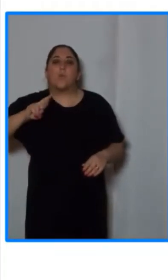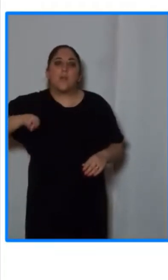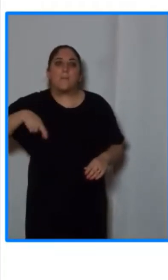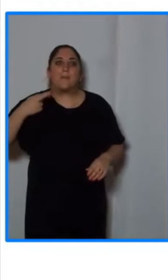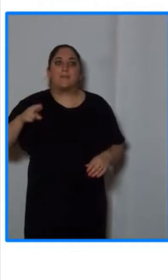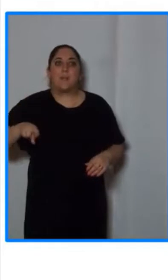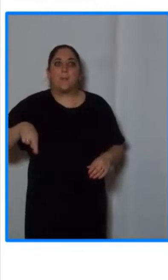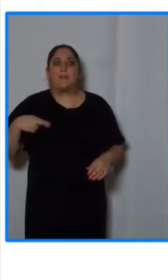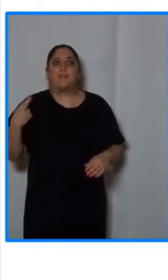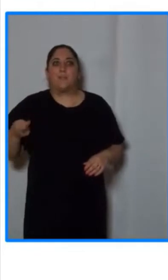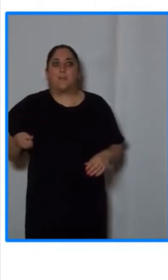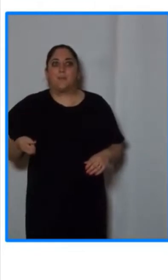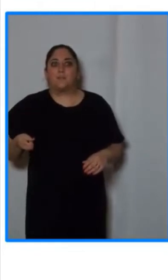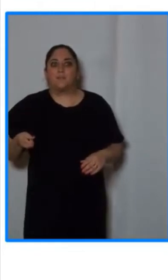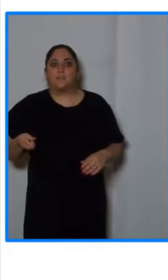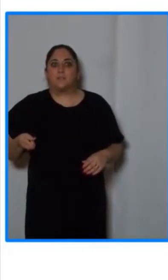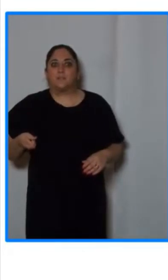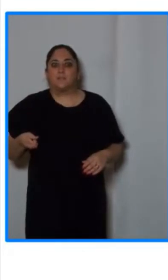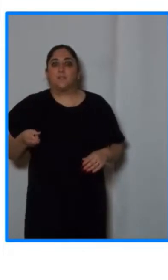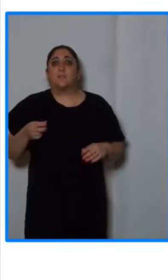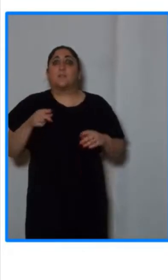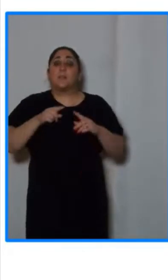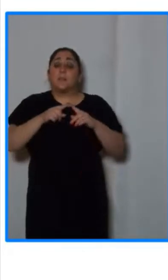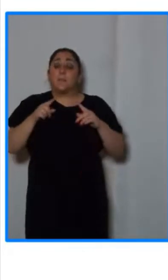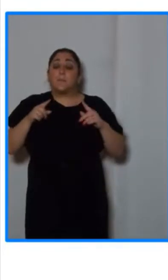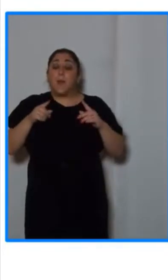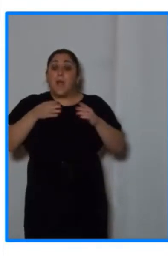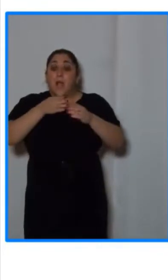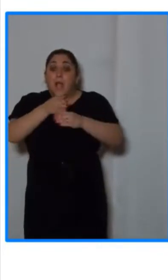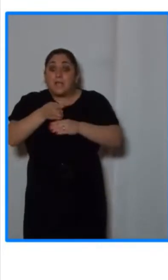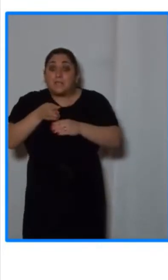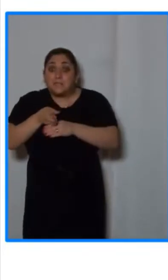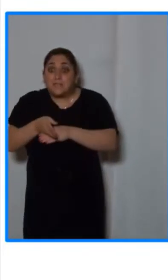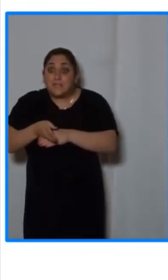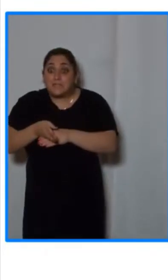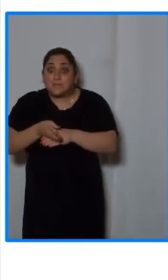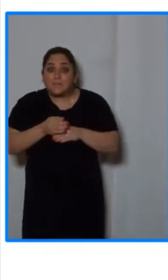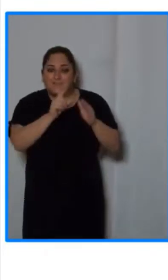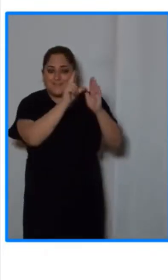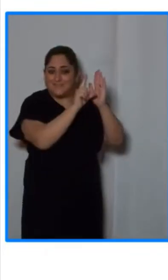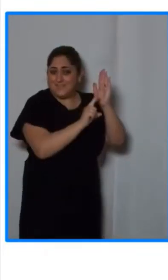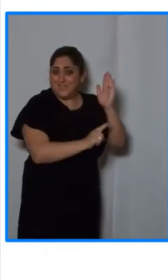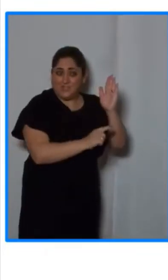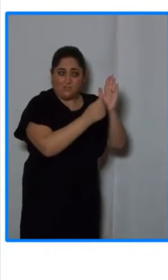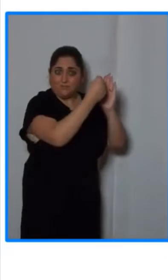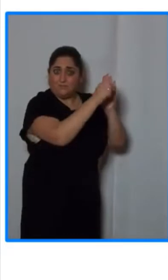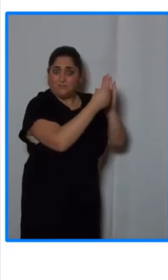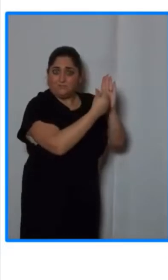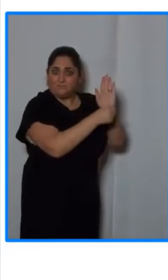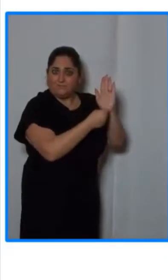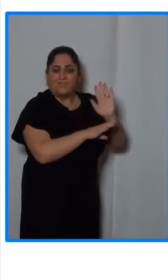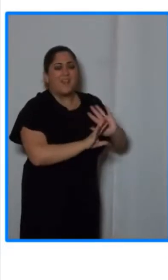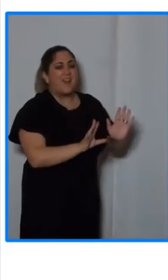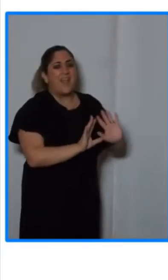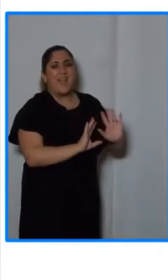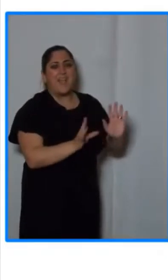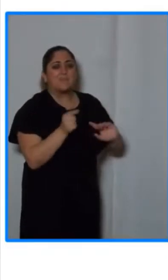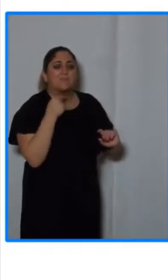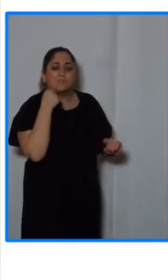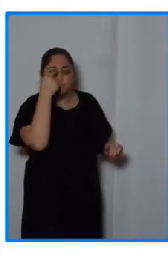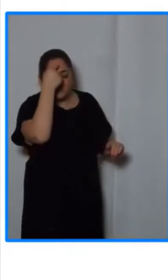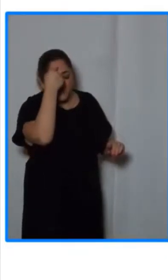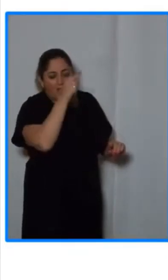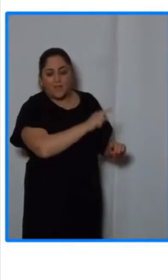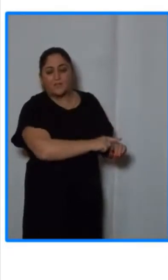user experience. So if you are considering accessibility as a list of technical criteria to fulfill, you're doing it wrong.